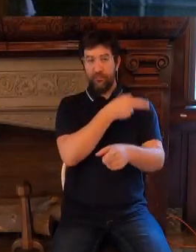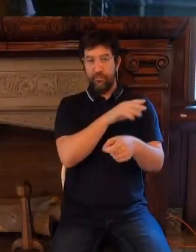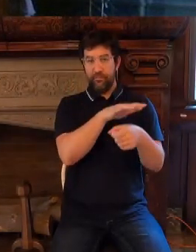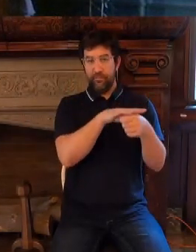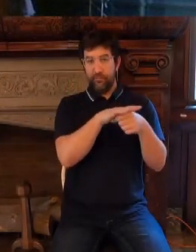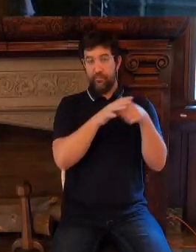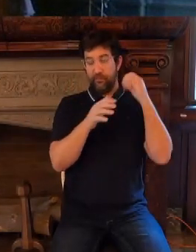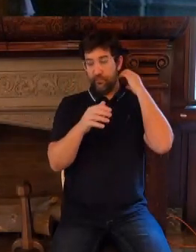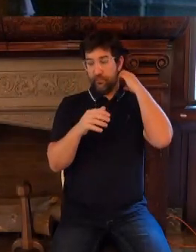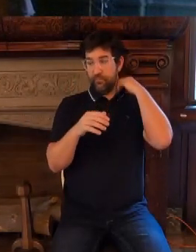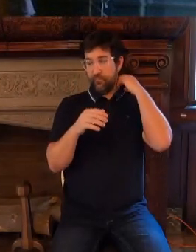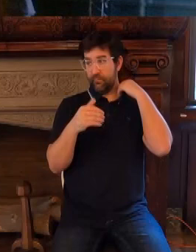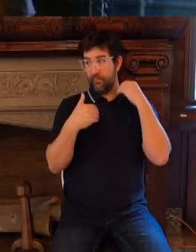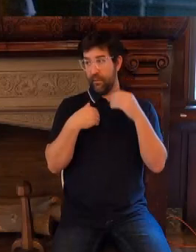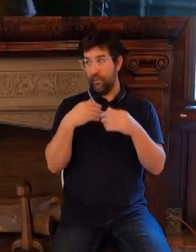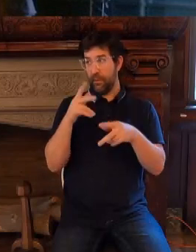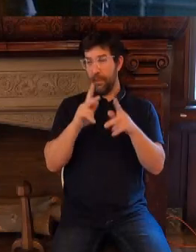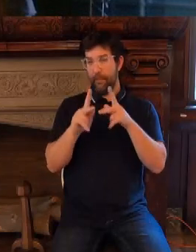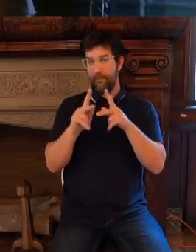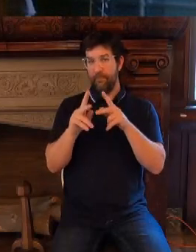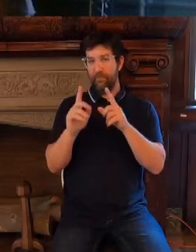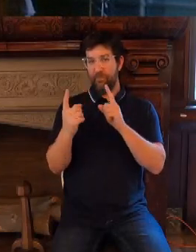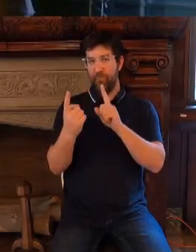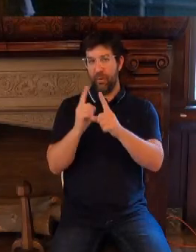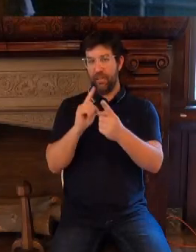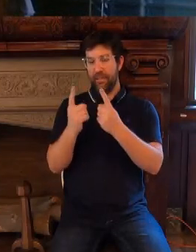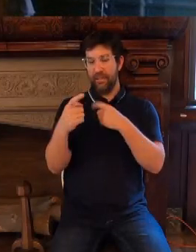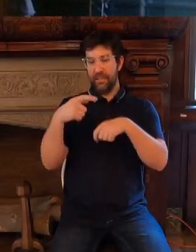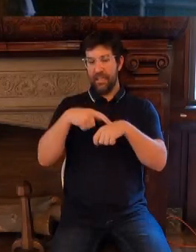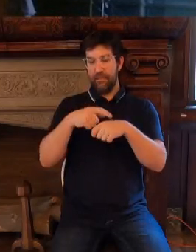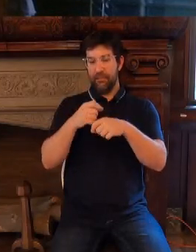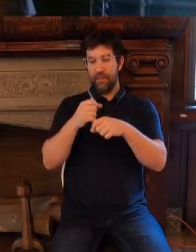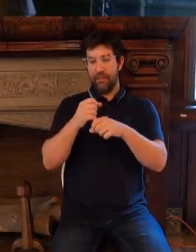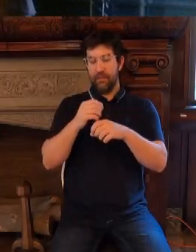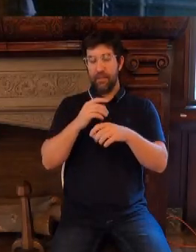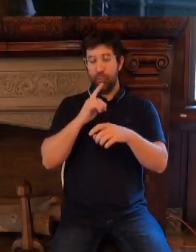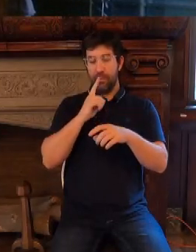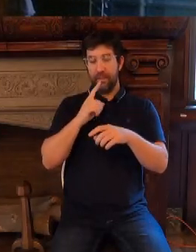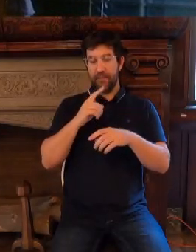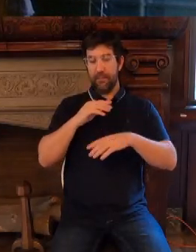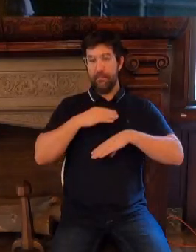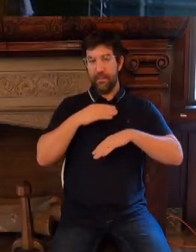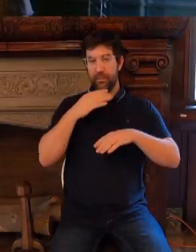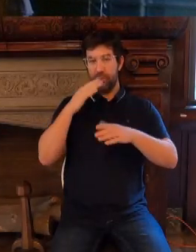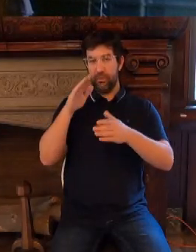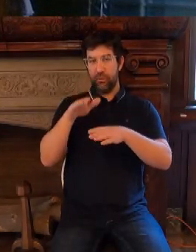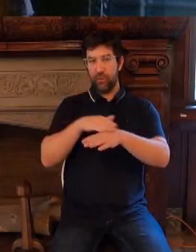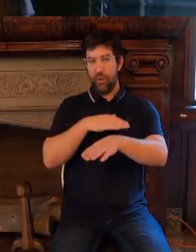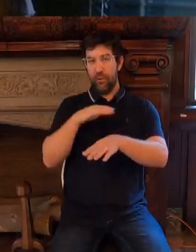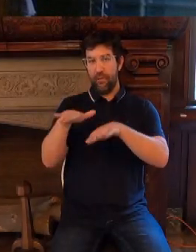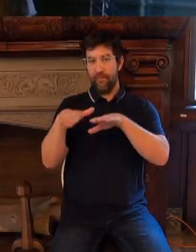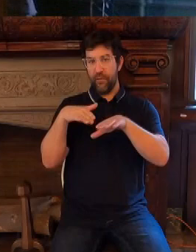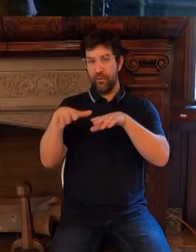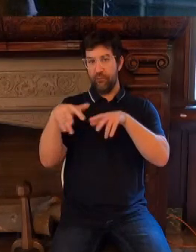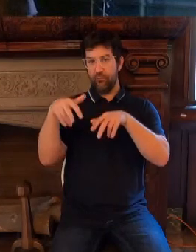way I go about that is having pedestrian crossing times that meet a very slow speed of traffic, foot traffic.